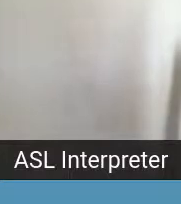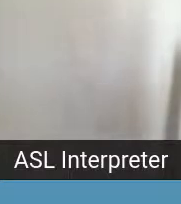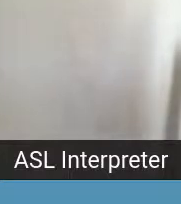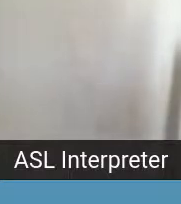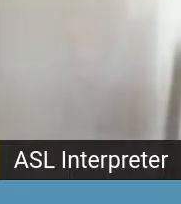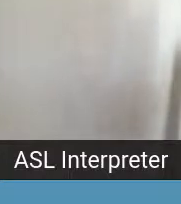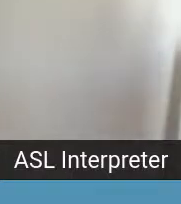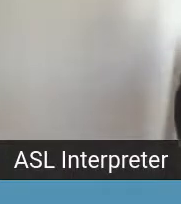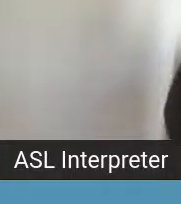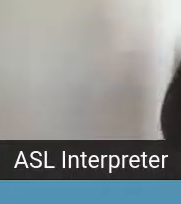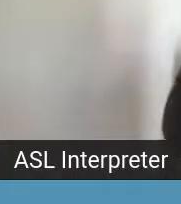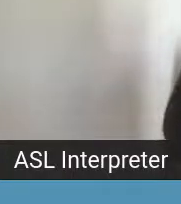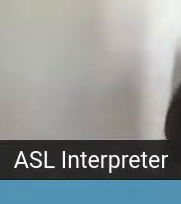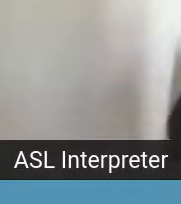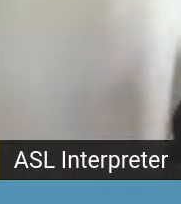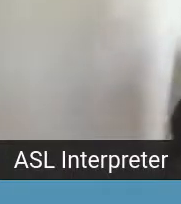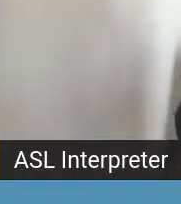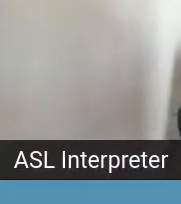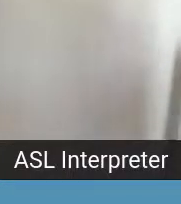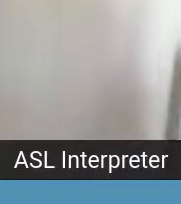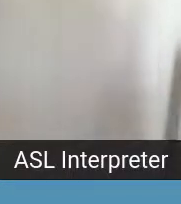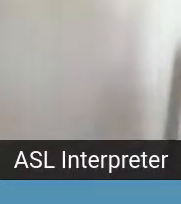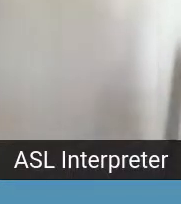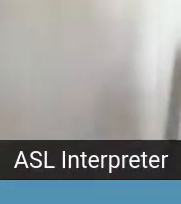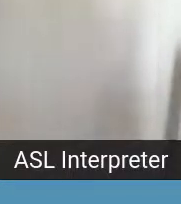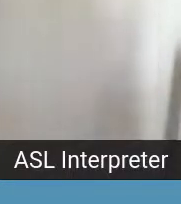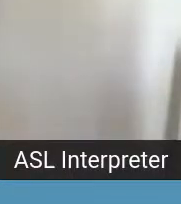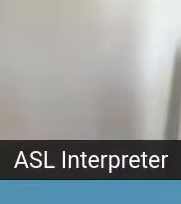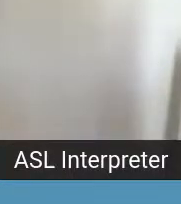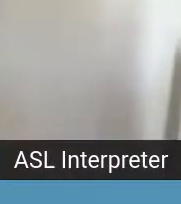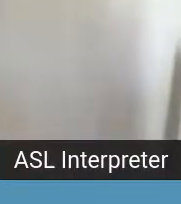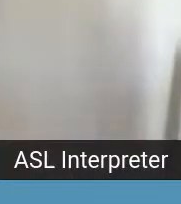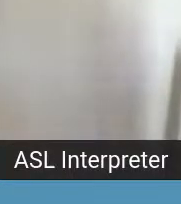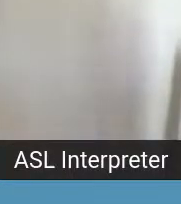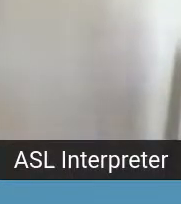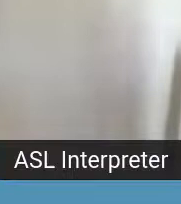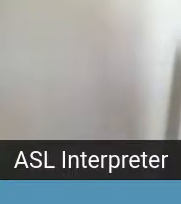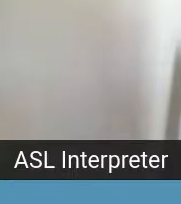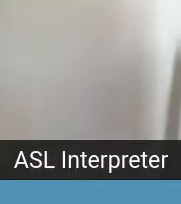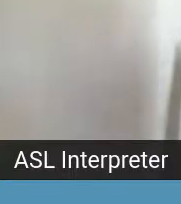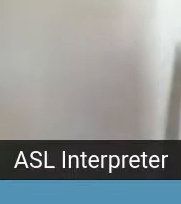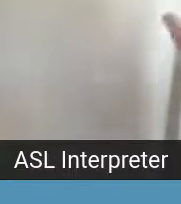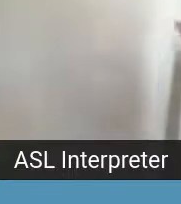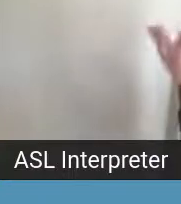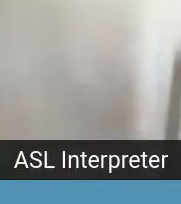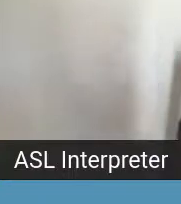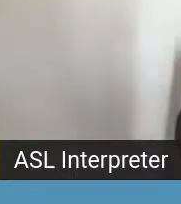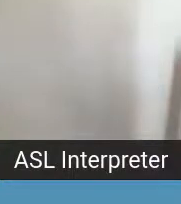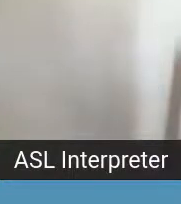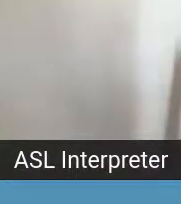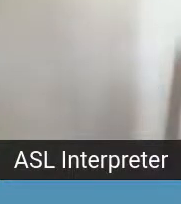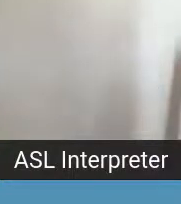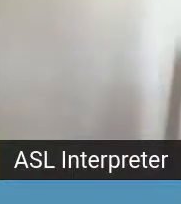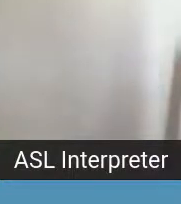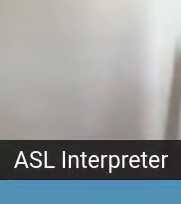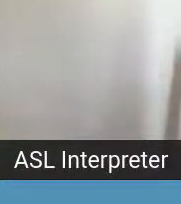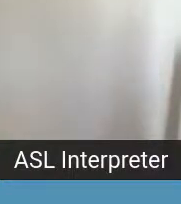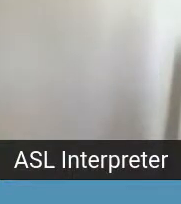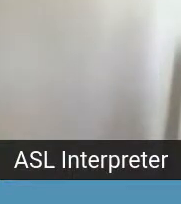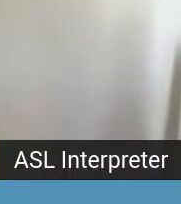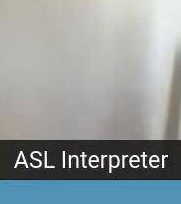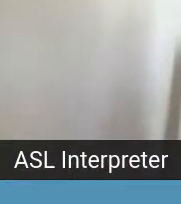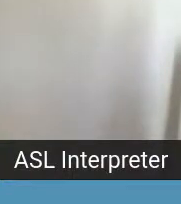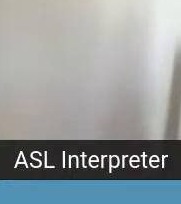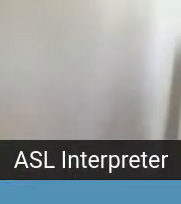how people are feeling about returning to museums, it was just we all glommed onto it to see what was